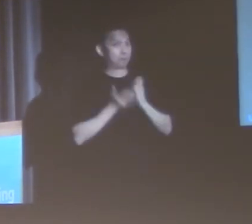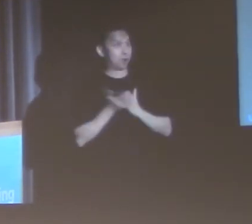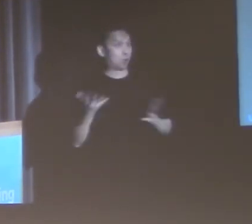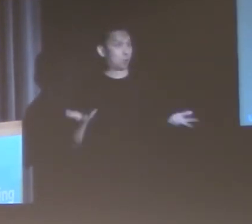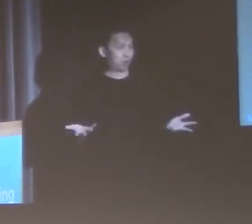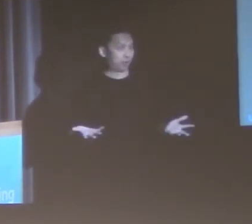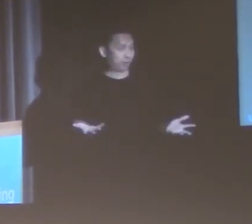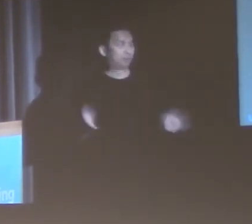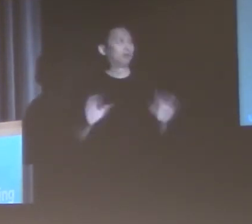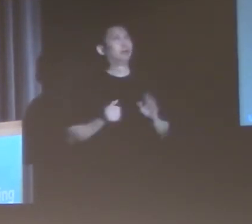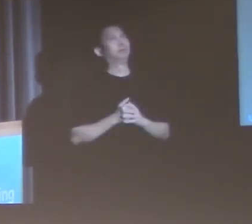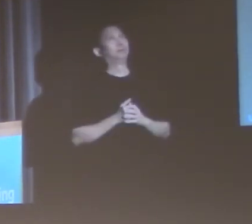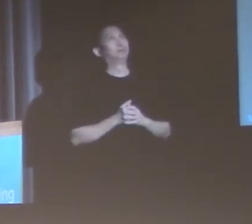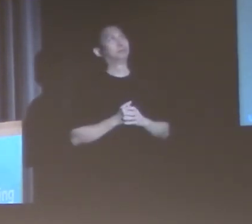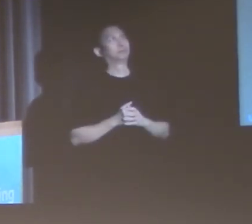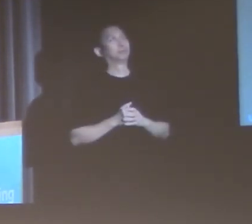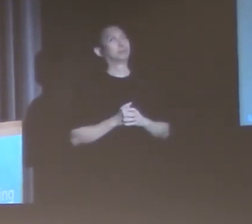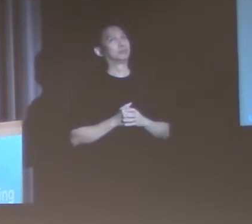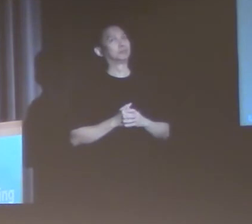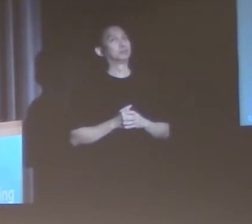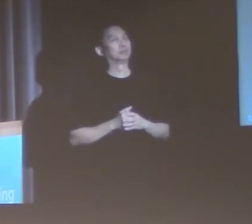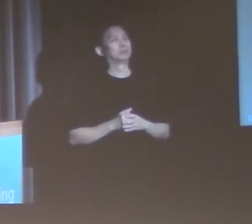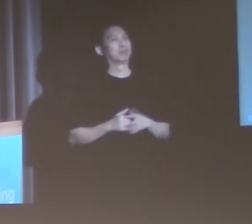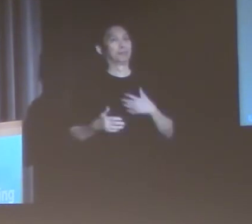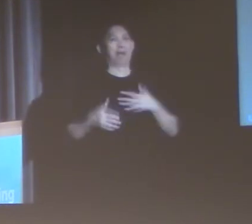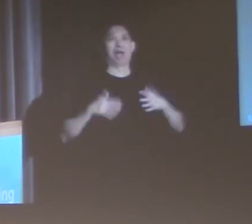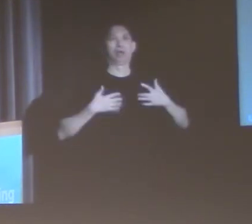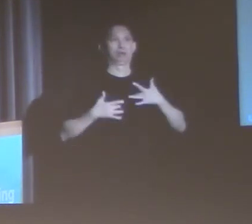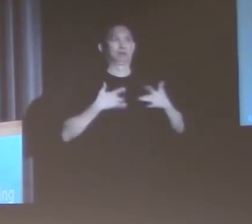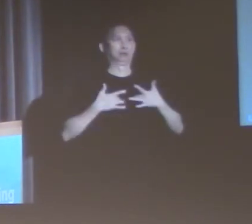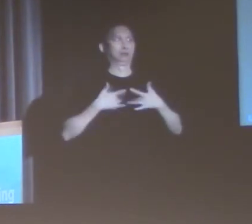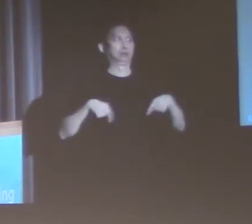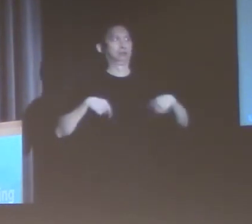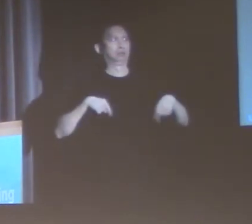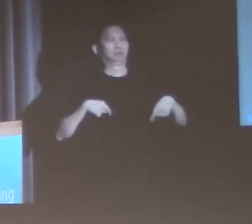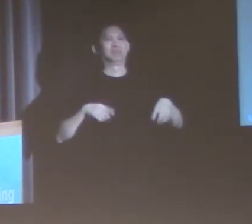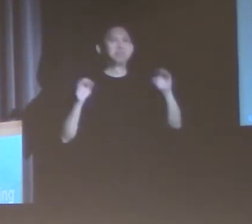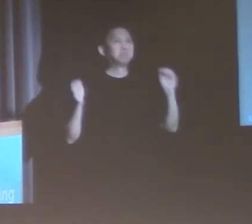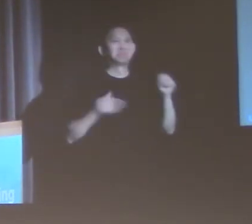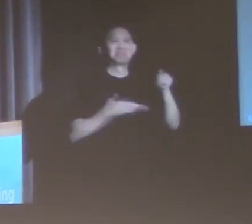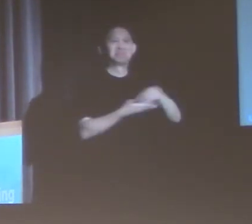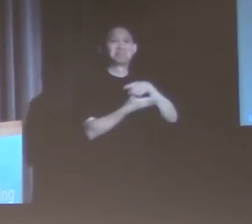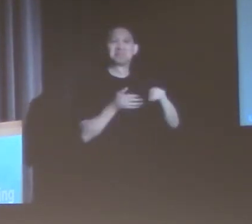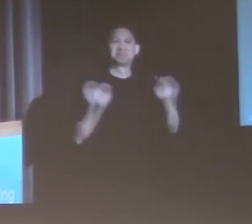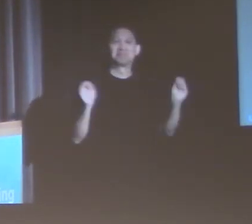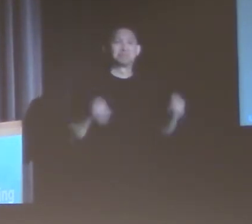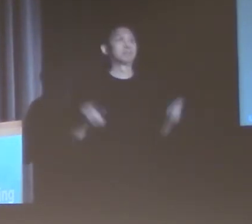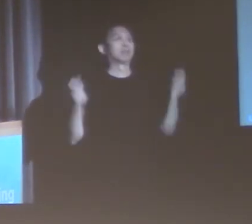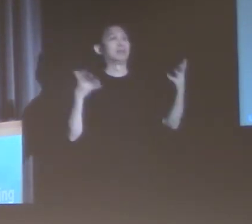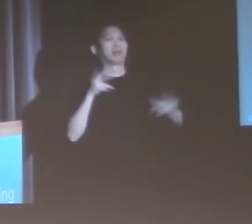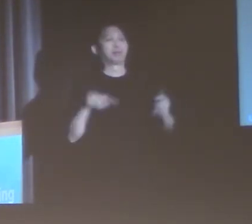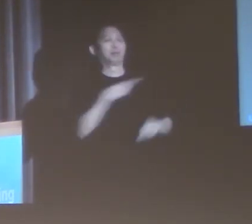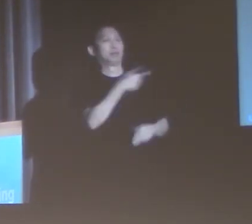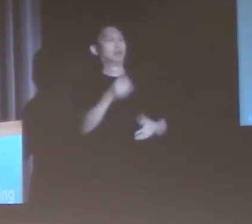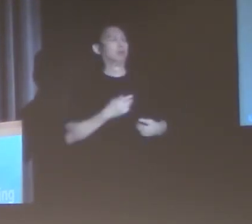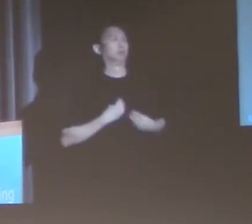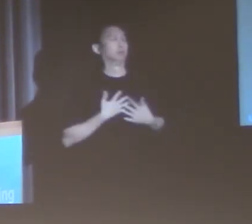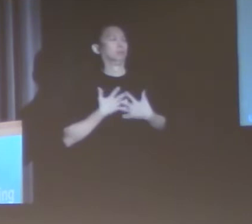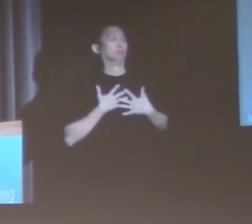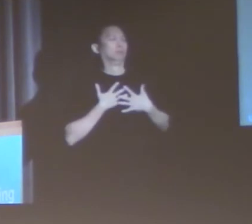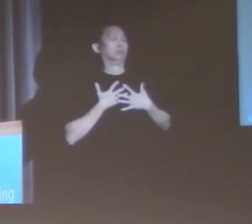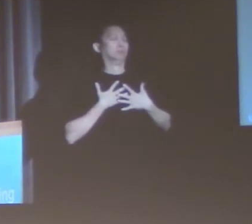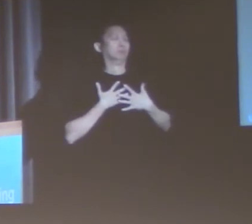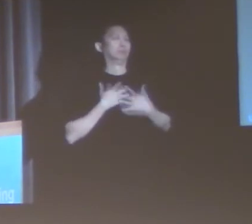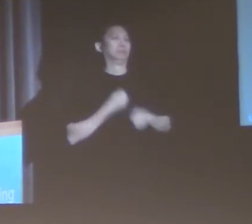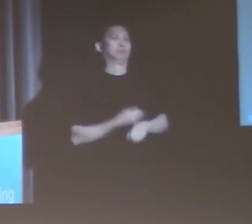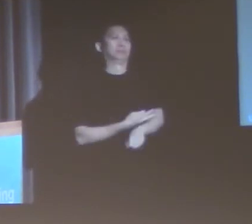not none of the things I was anxious that would be picked on got picked on, but a lot of people were profoundly moved for a very simple reason,